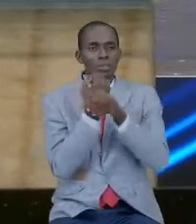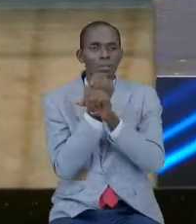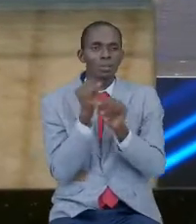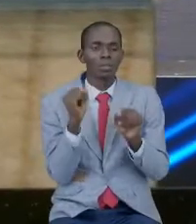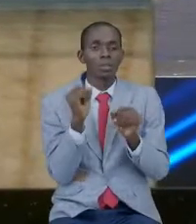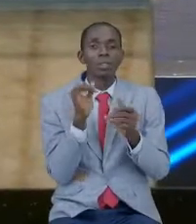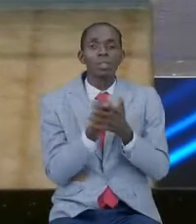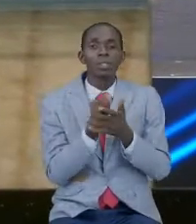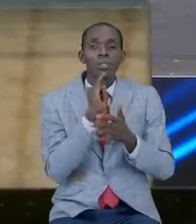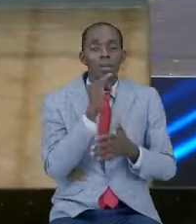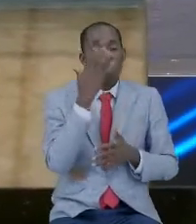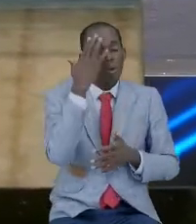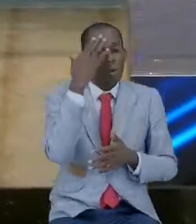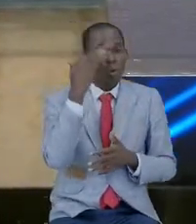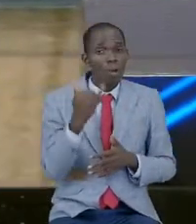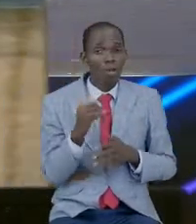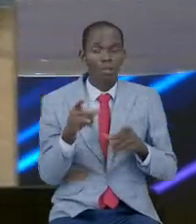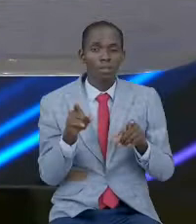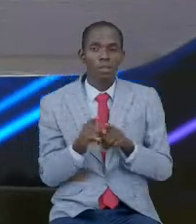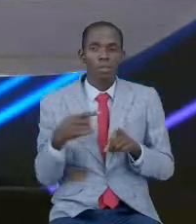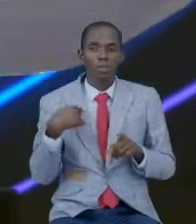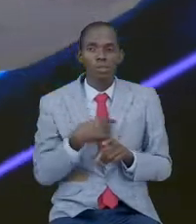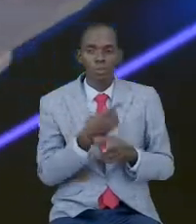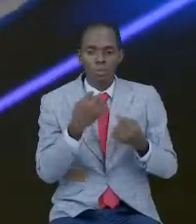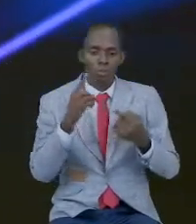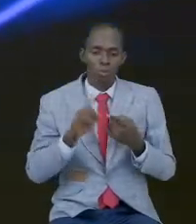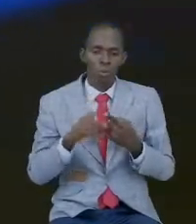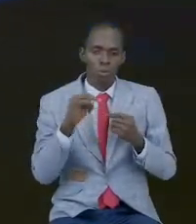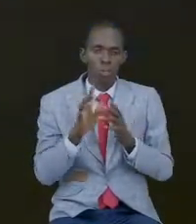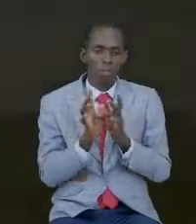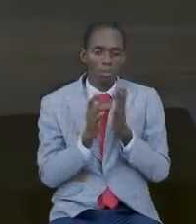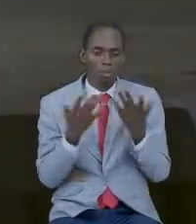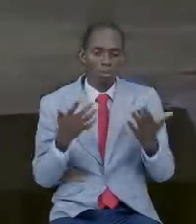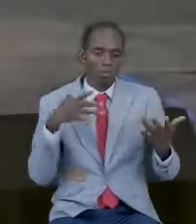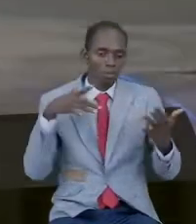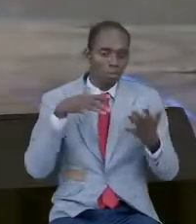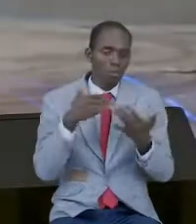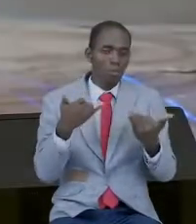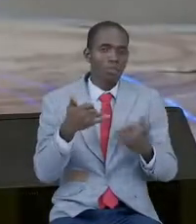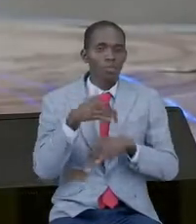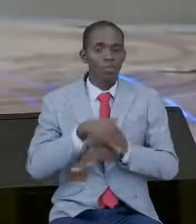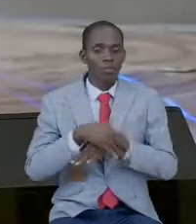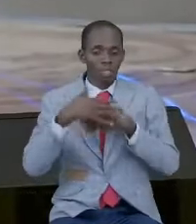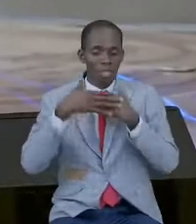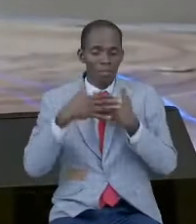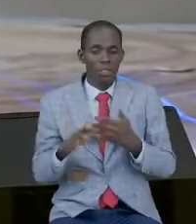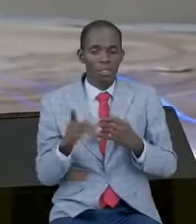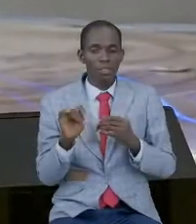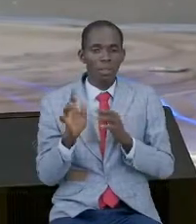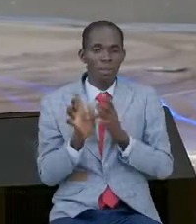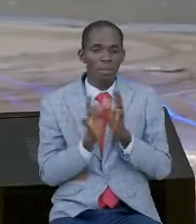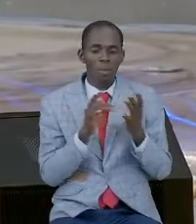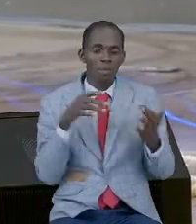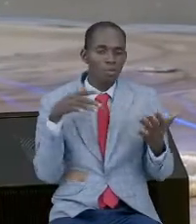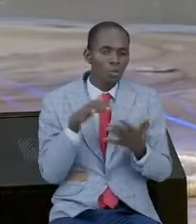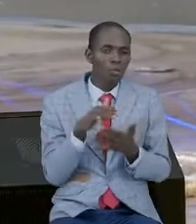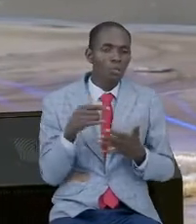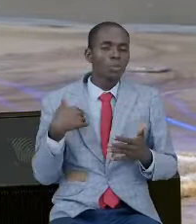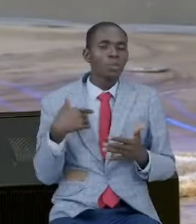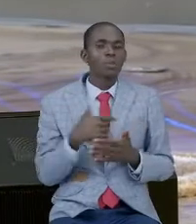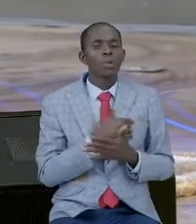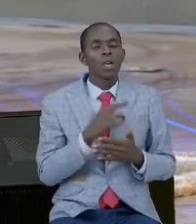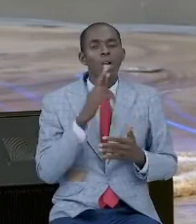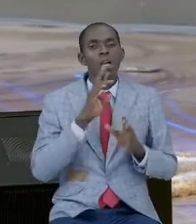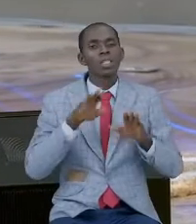That's why, as we come to the Bible study, after the Bible study, we're given chance